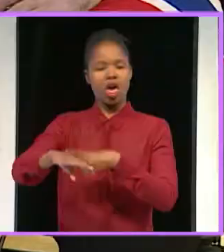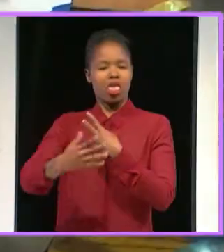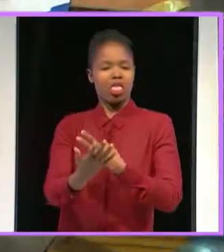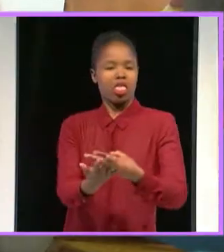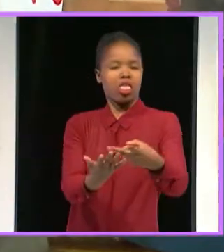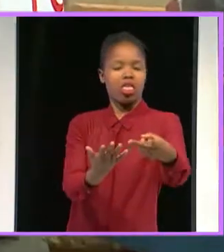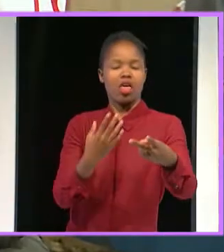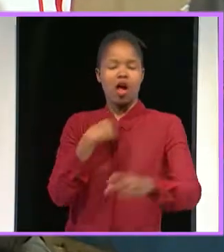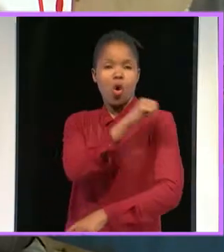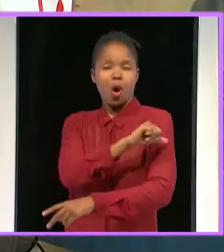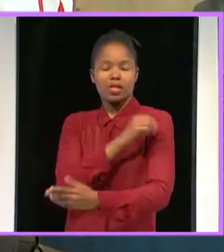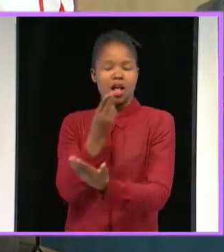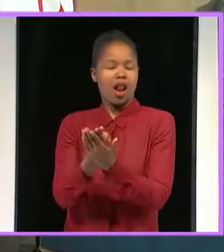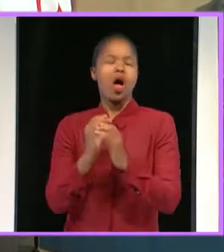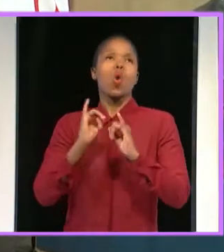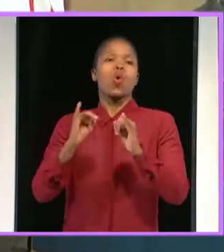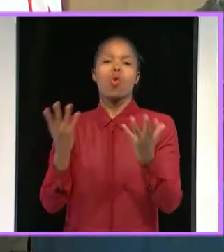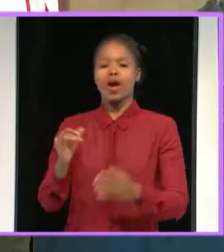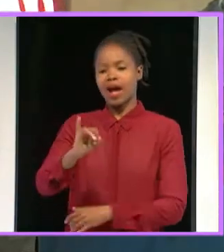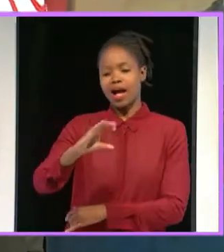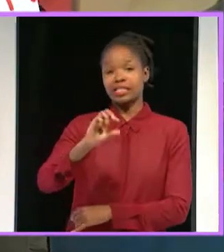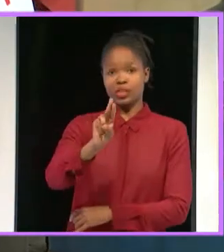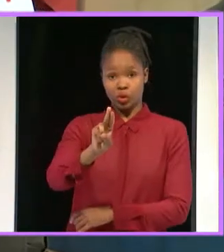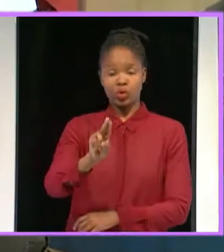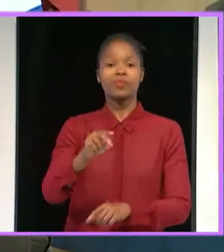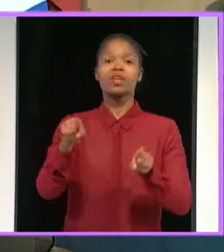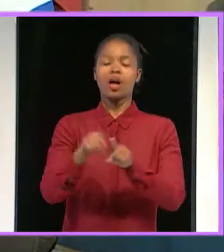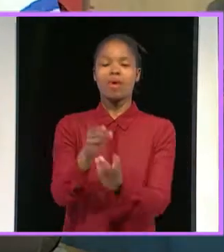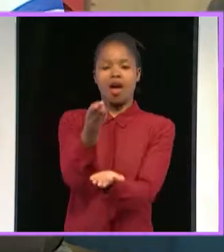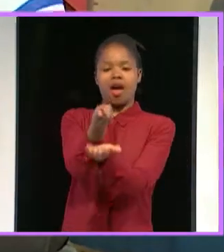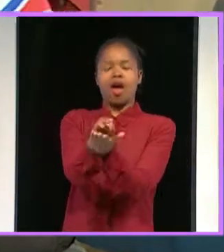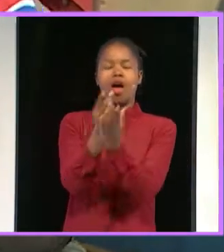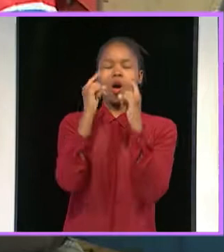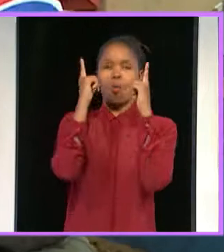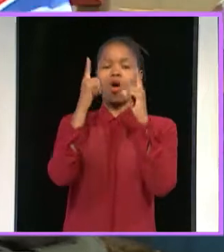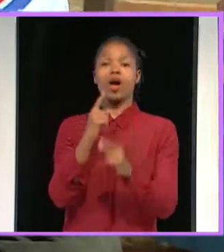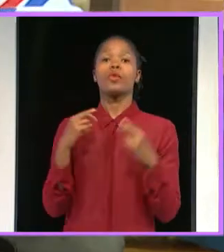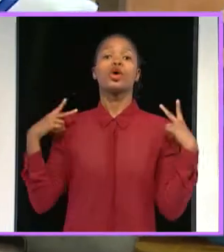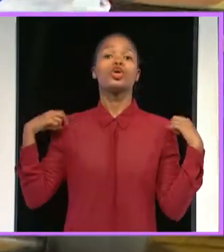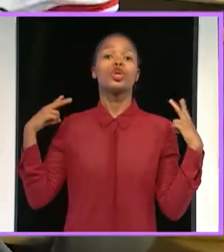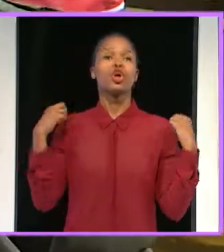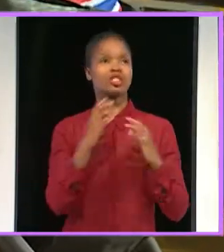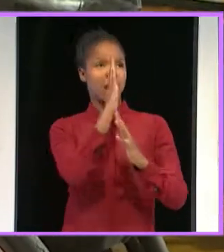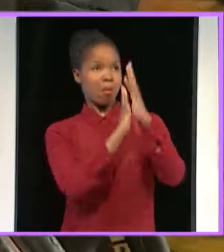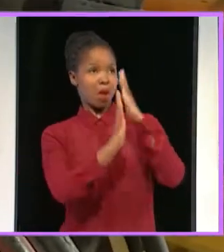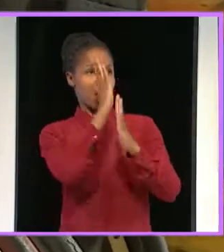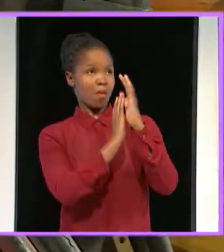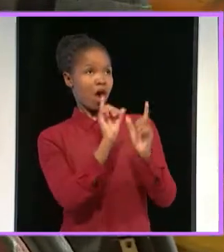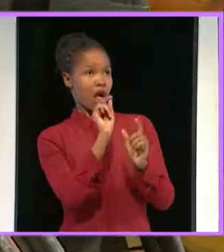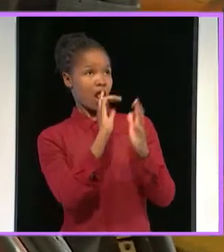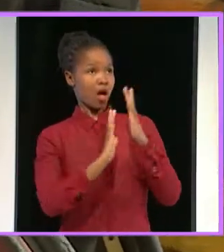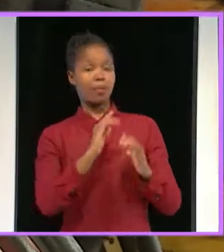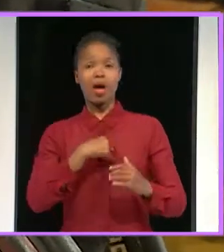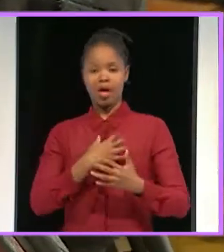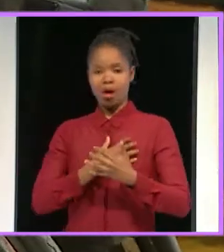So they say each and every time the nurse was standing next to me, my wife was telling me this. Each and every time when my heart rate drops so low,